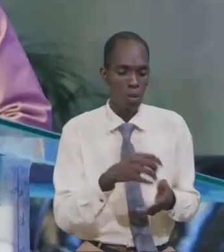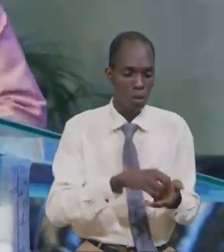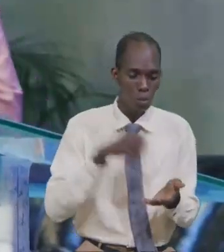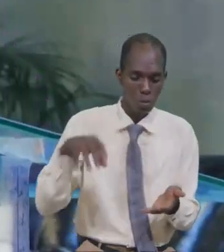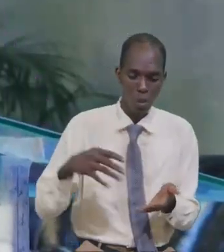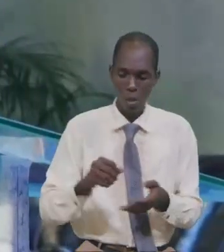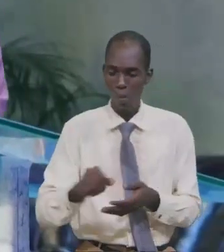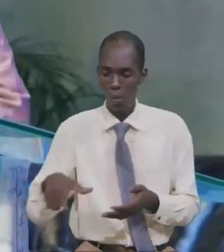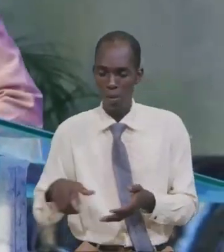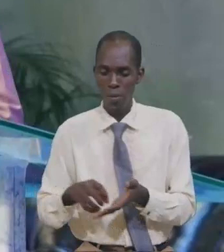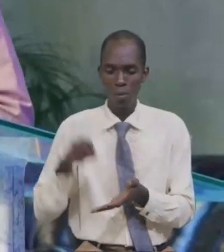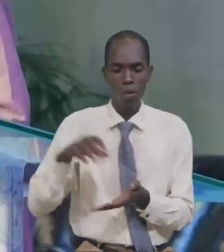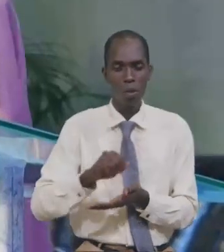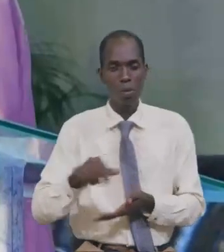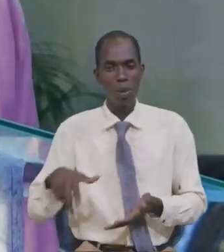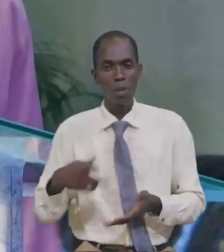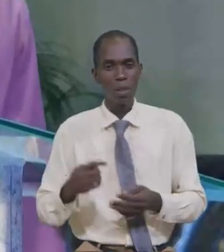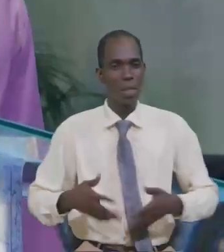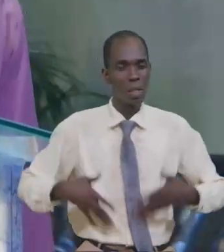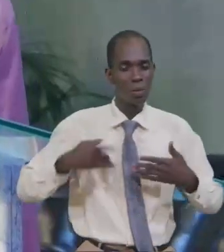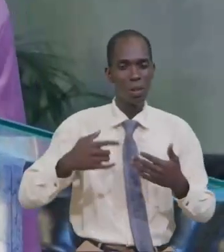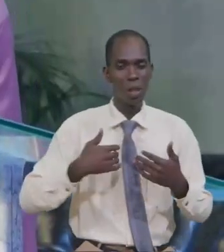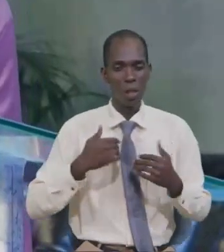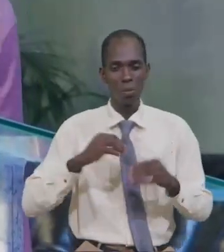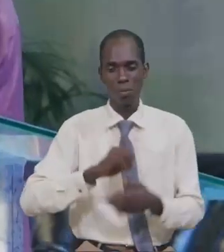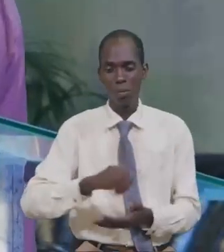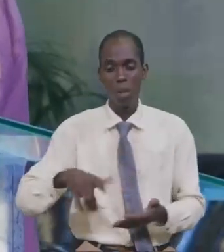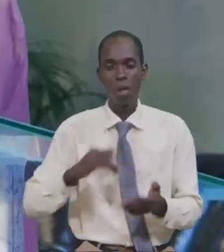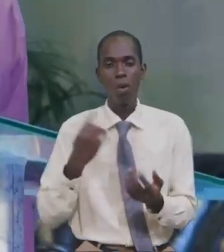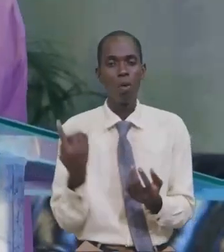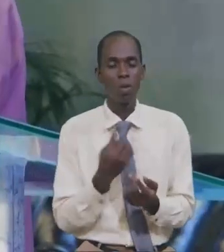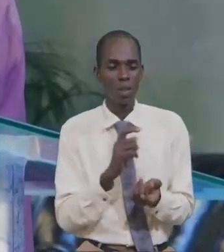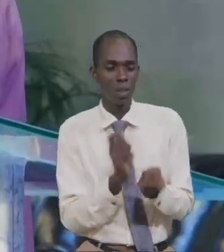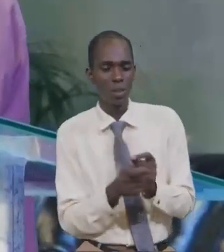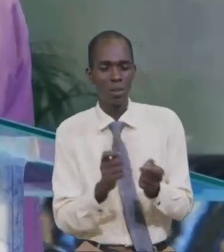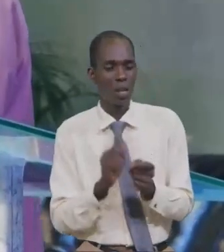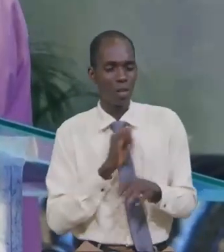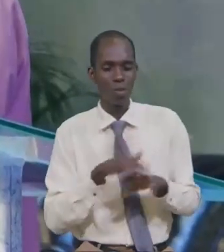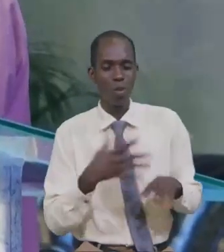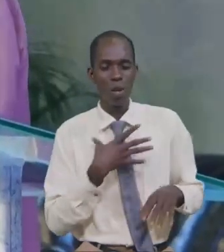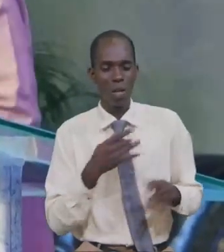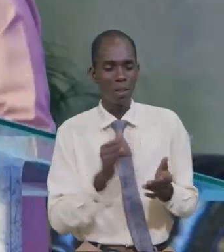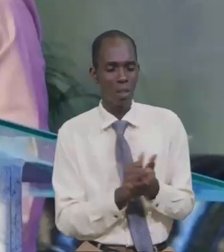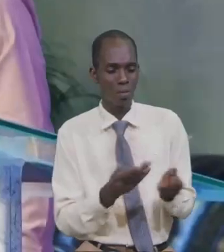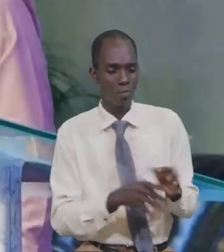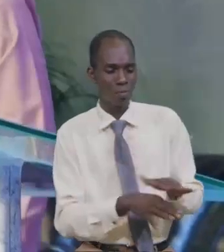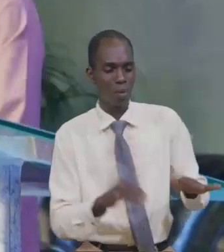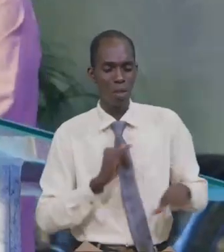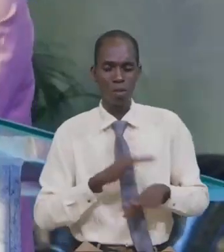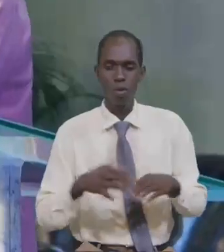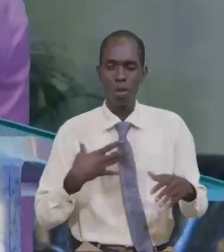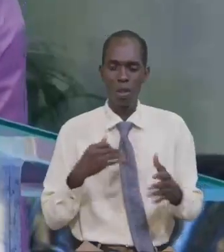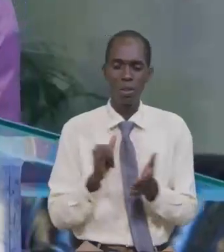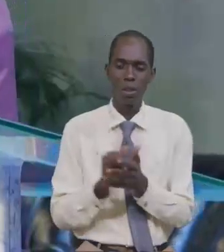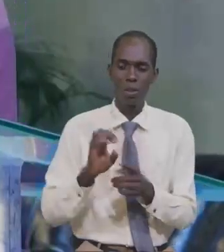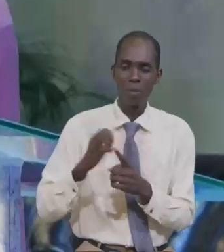that environment. I don't like that one. And they're giving to change, they never amount to anything. Don't copy them.